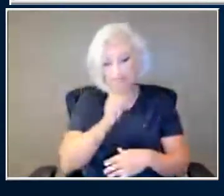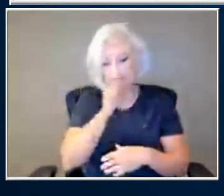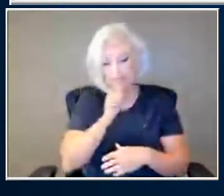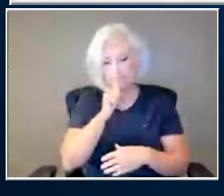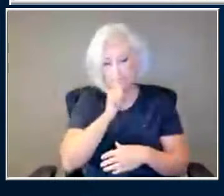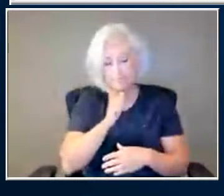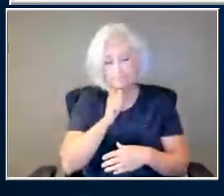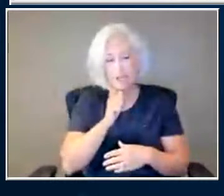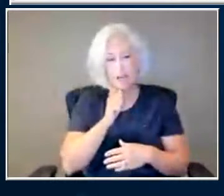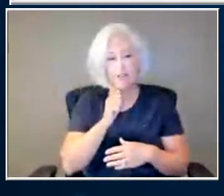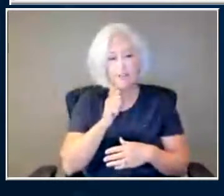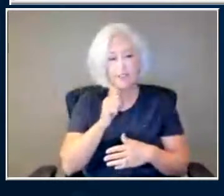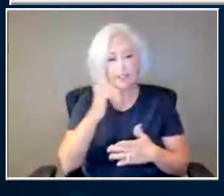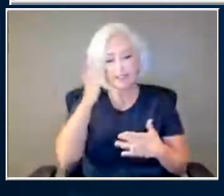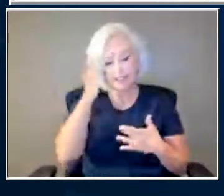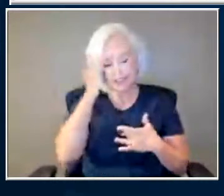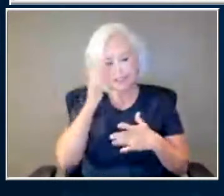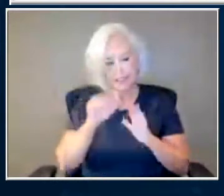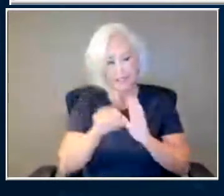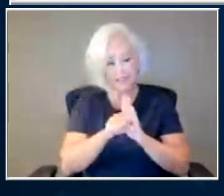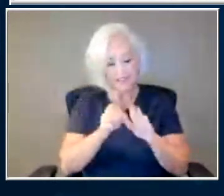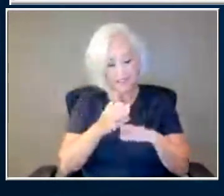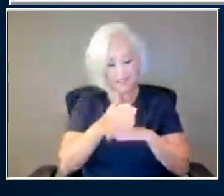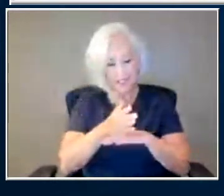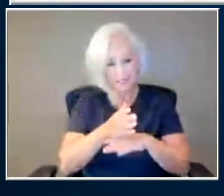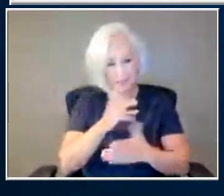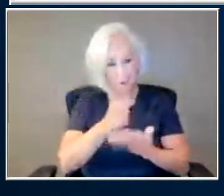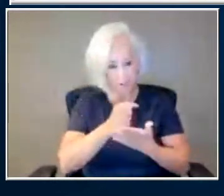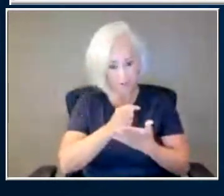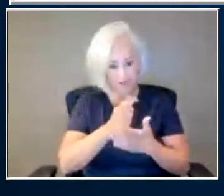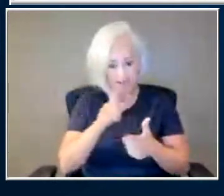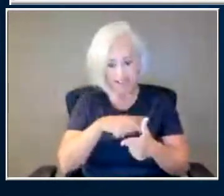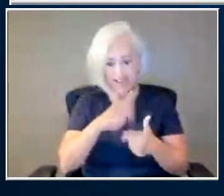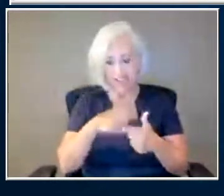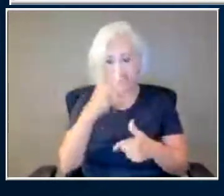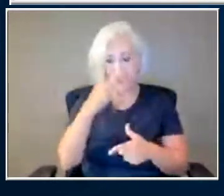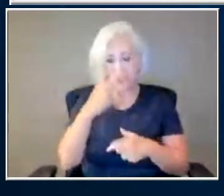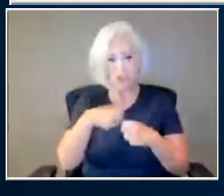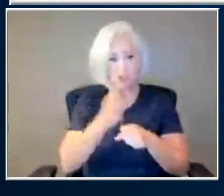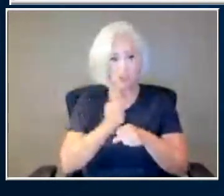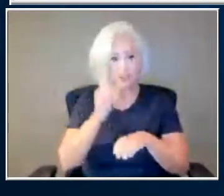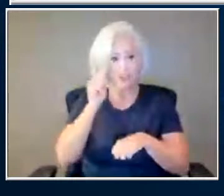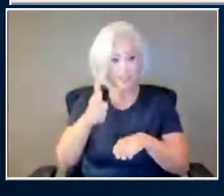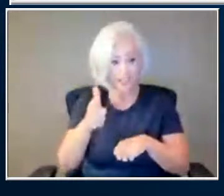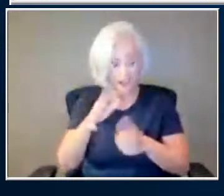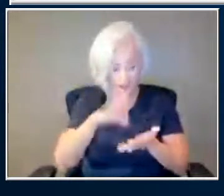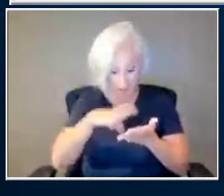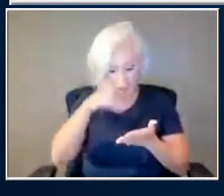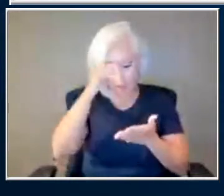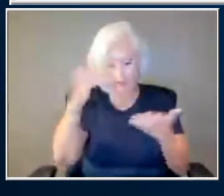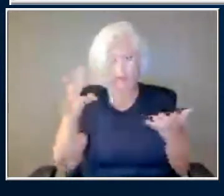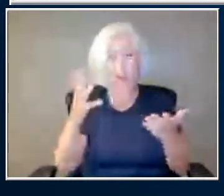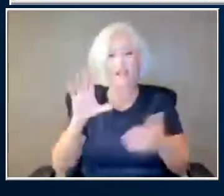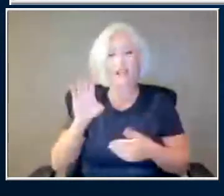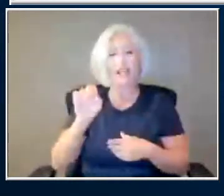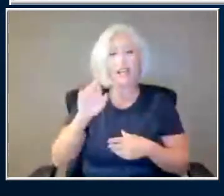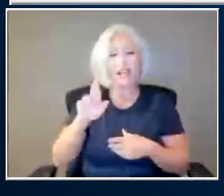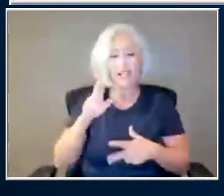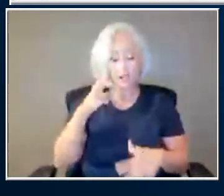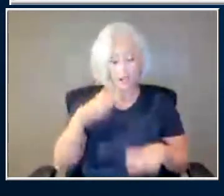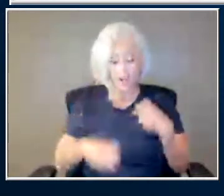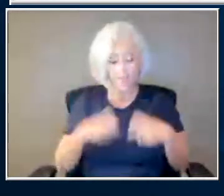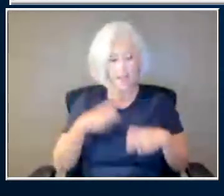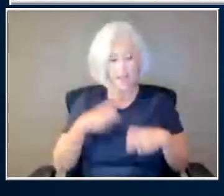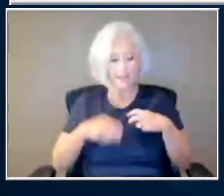2 years after that diagnosis, you learn that the cancer has spread. It's metastatic. Tell us where it spread and just how did you deal with